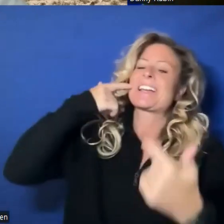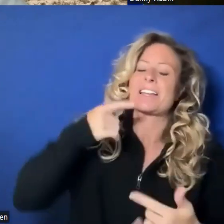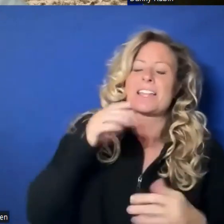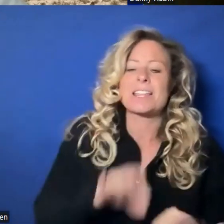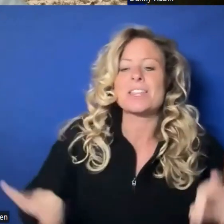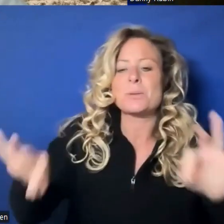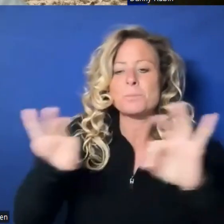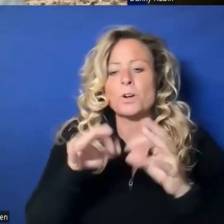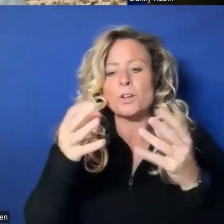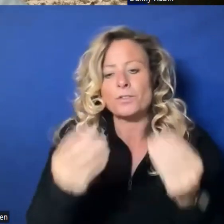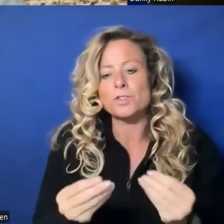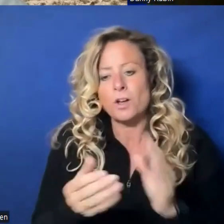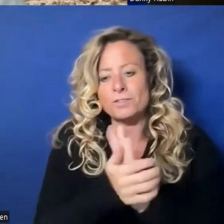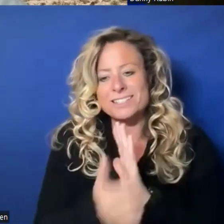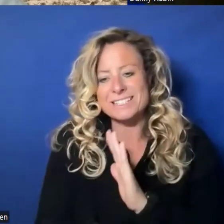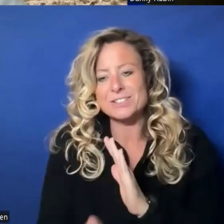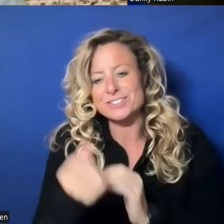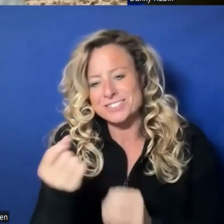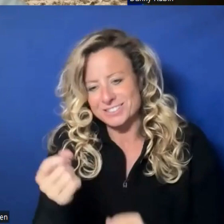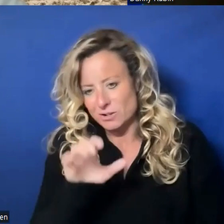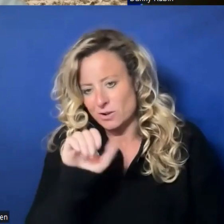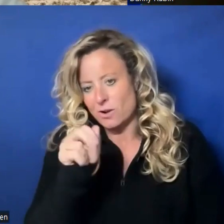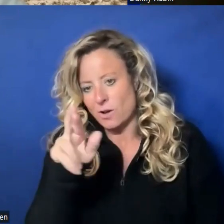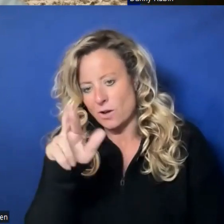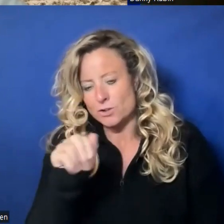soft skills. Audra caught that.